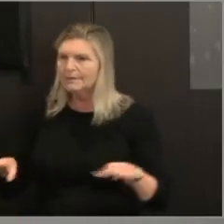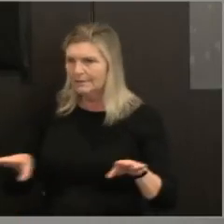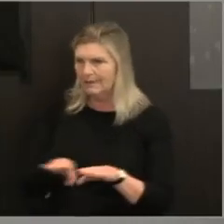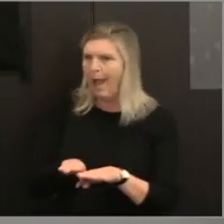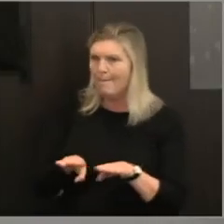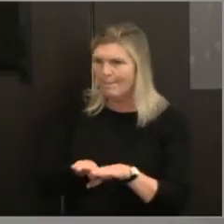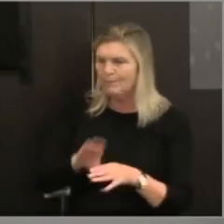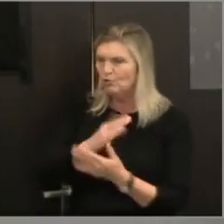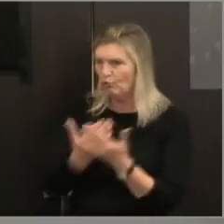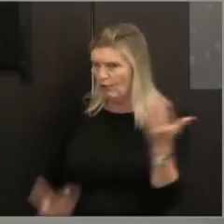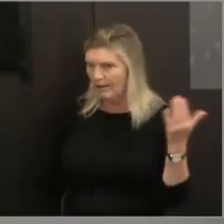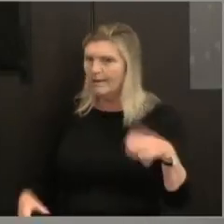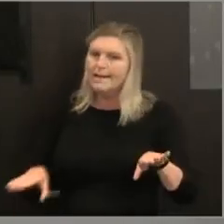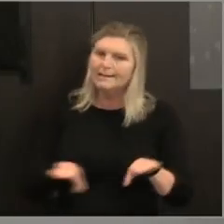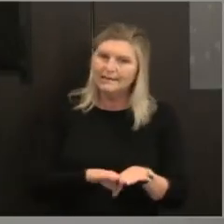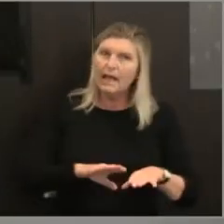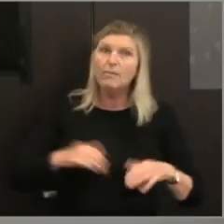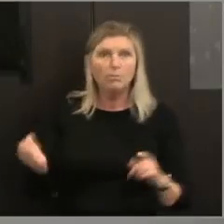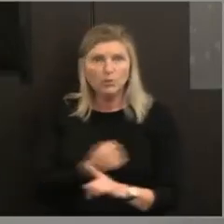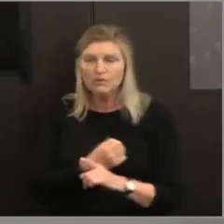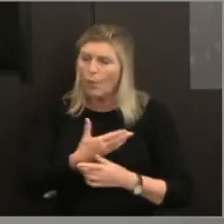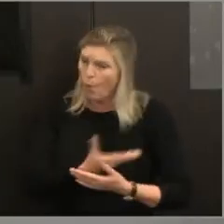as indeed does the abuse of all children.